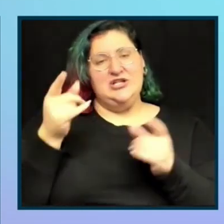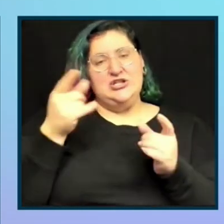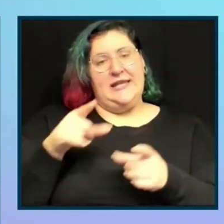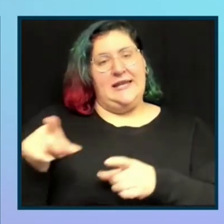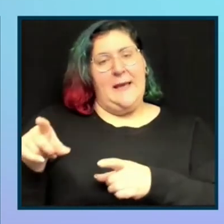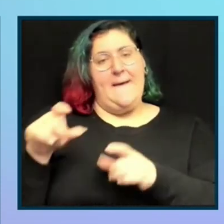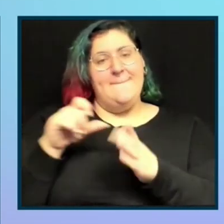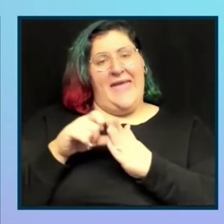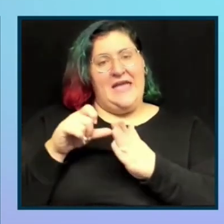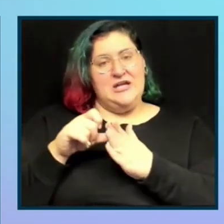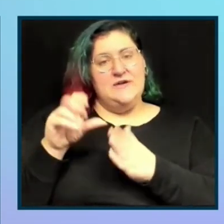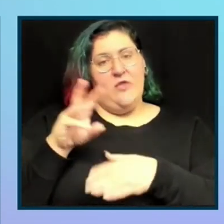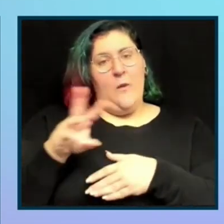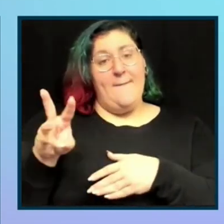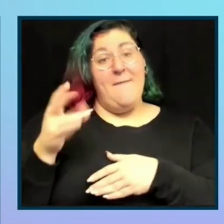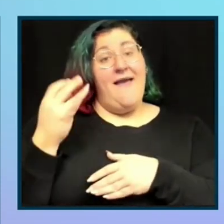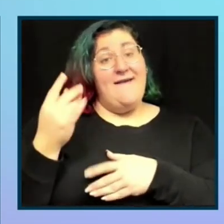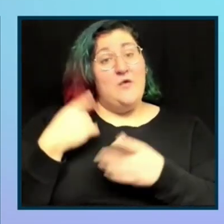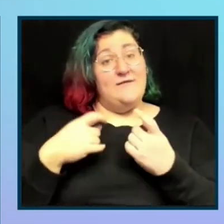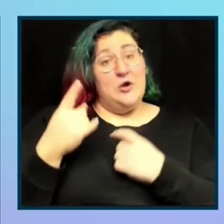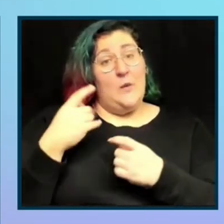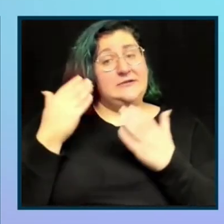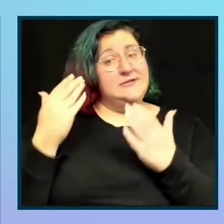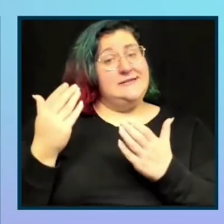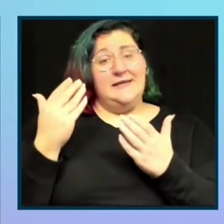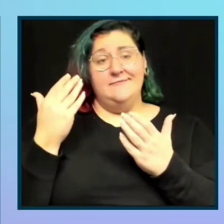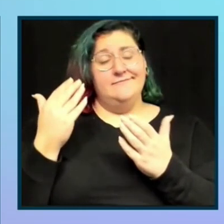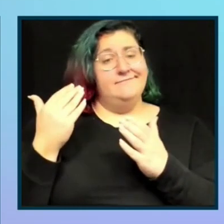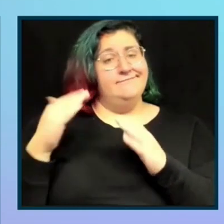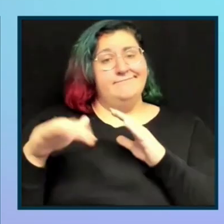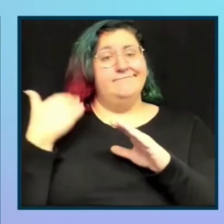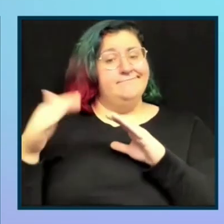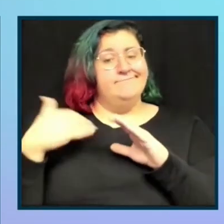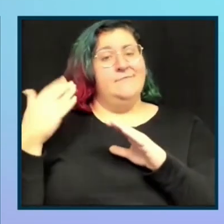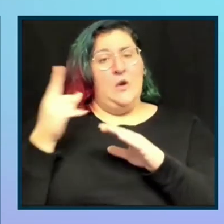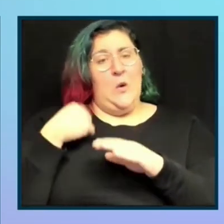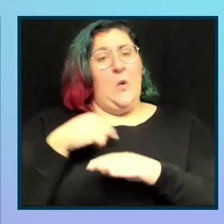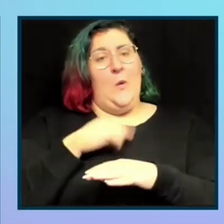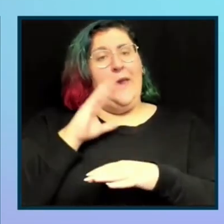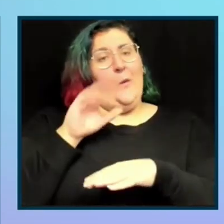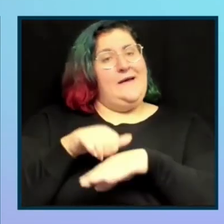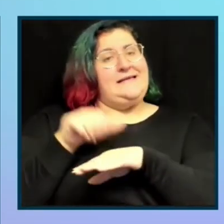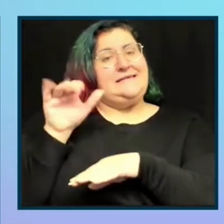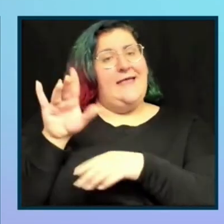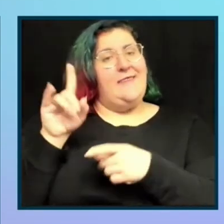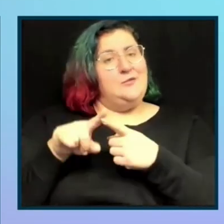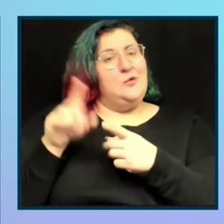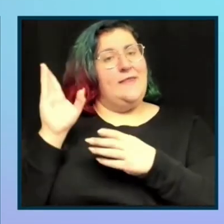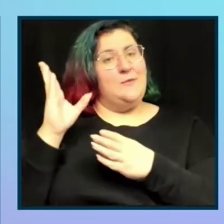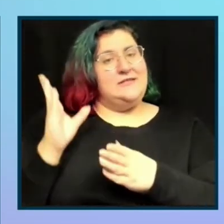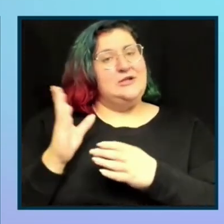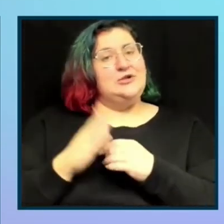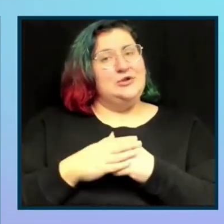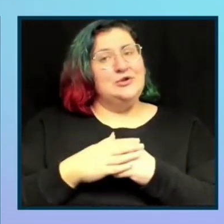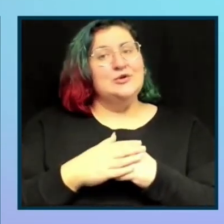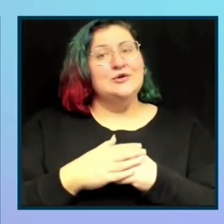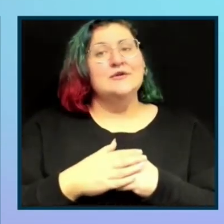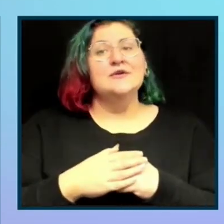have any questions, definitely keep submitting them our way, and we will make sure they get to where they need to go. But thanks again for joining,